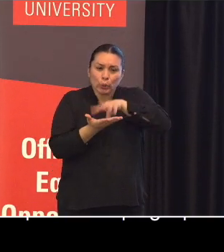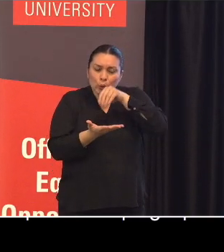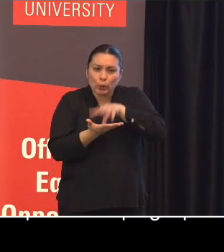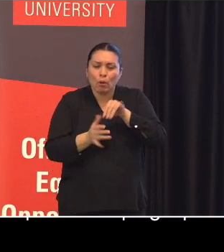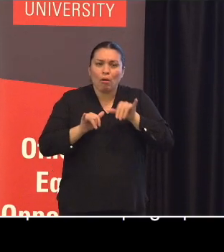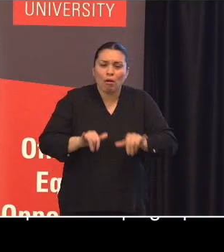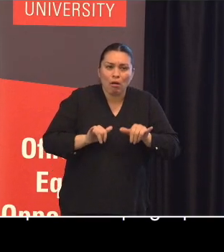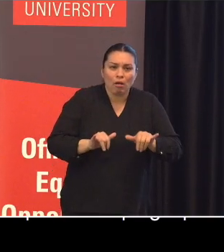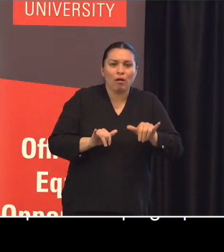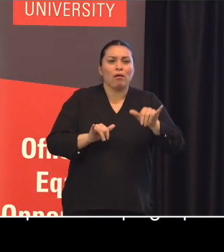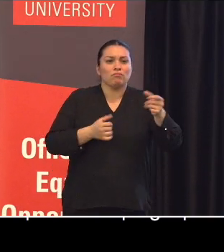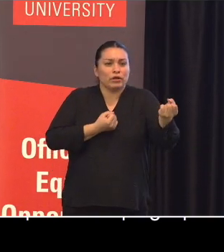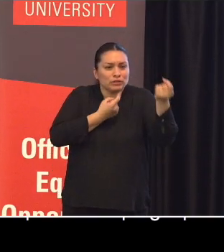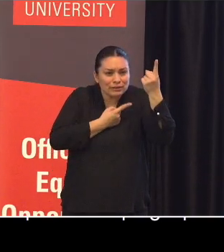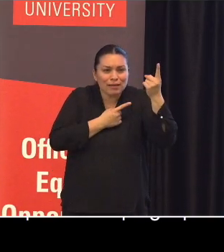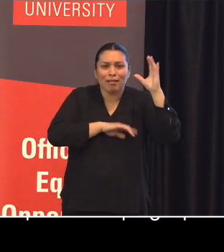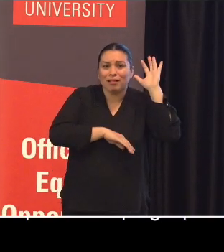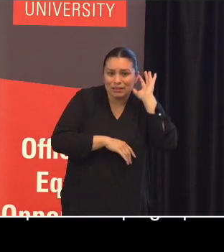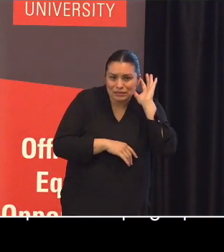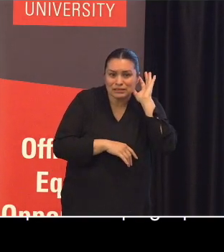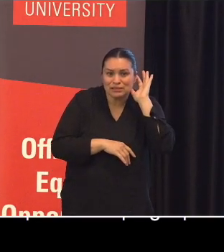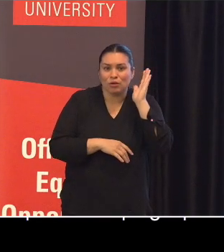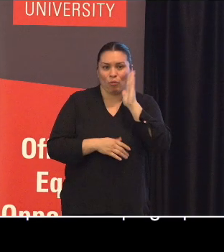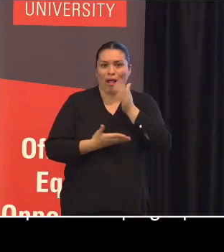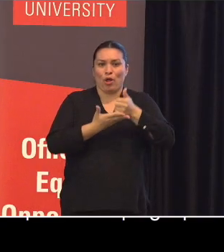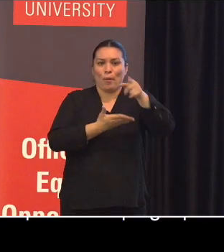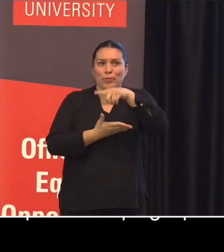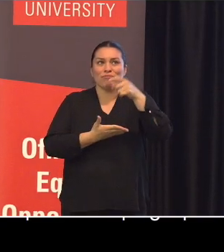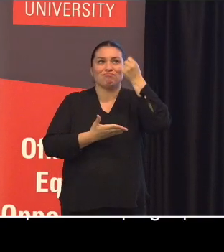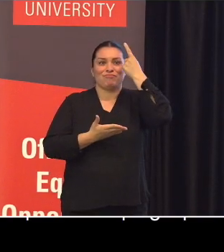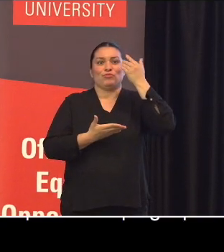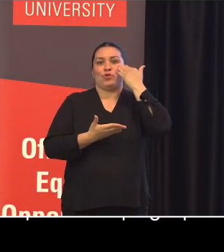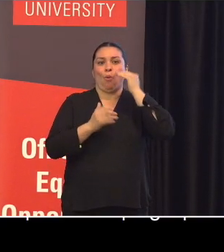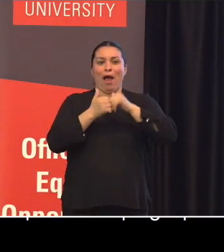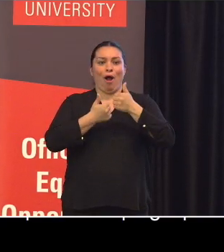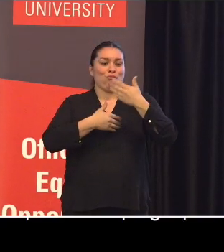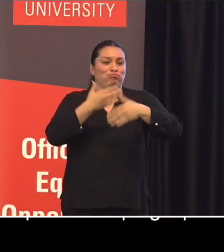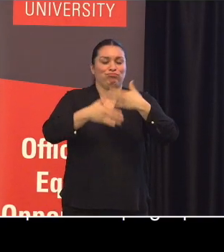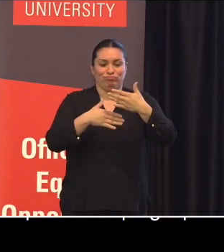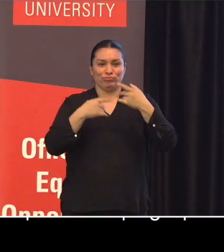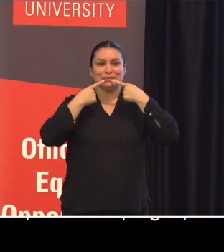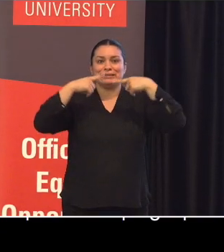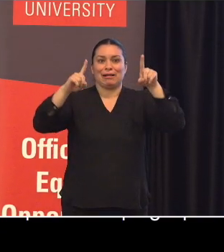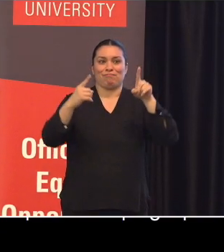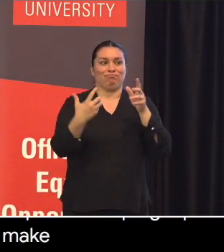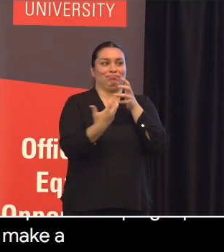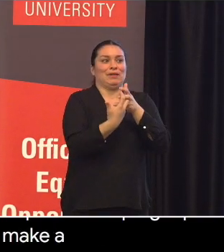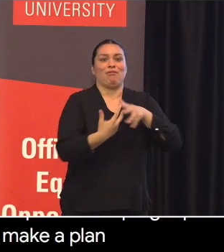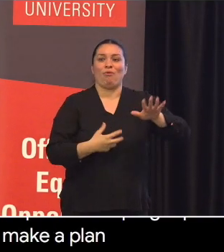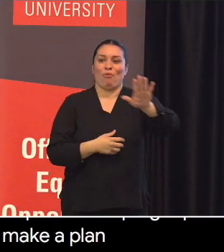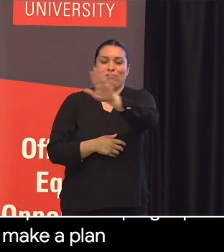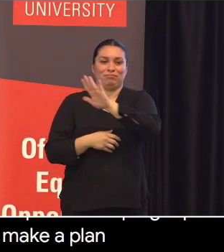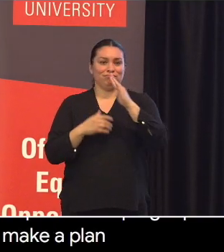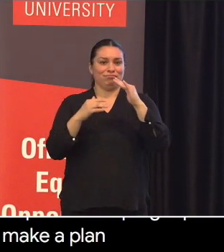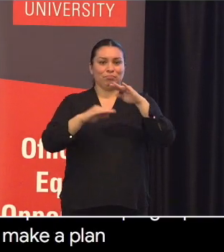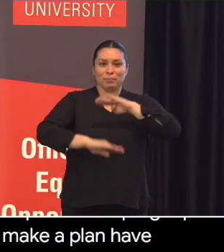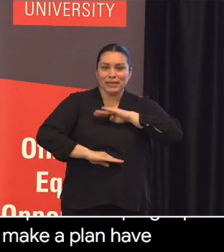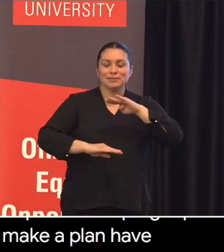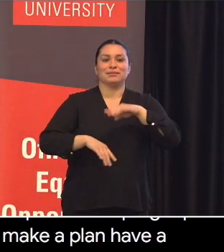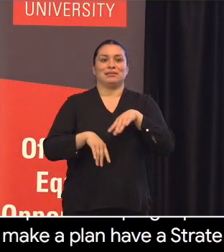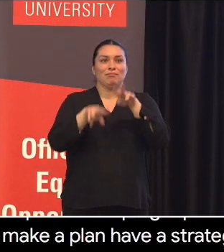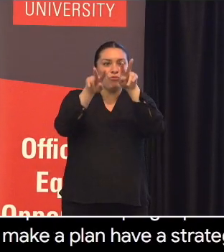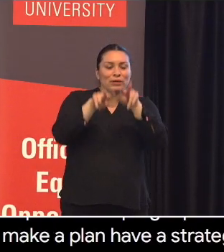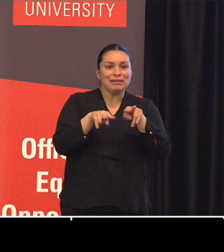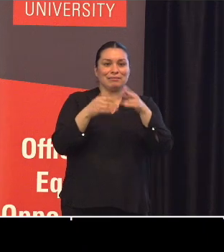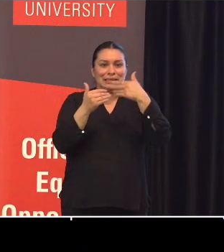coming. Right? One of the biggest things we can do to mitigate risk is make a plan. Have a